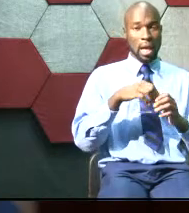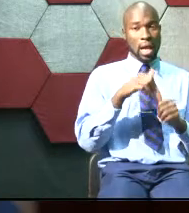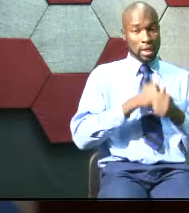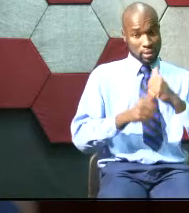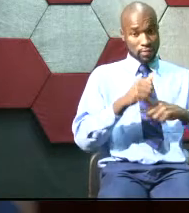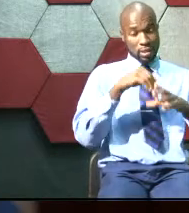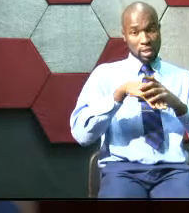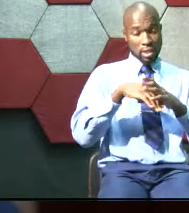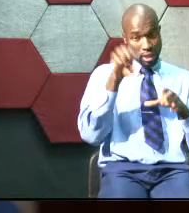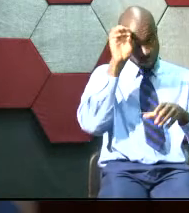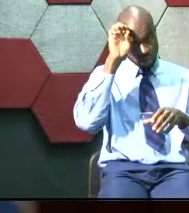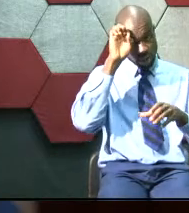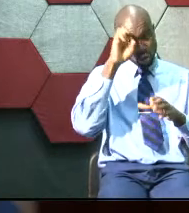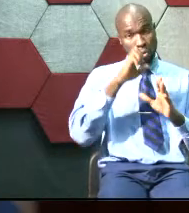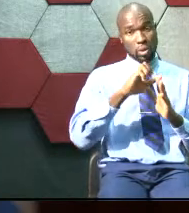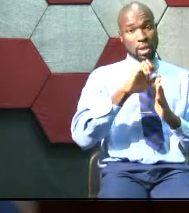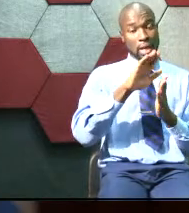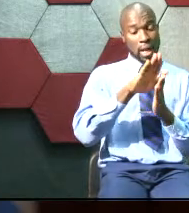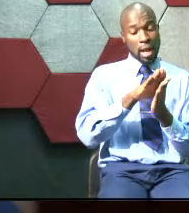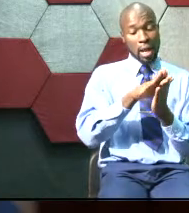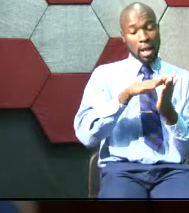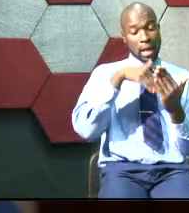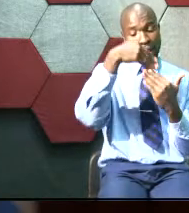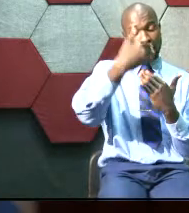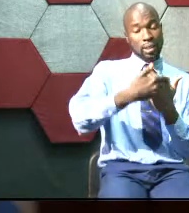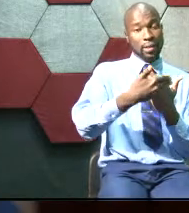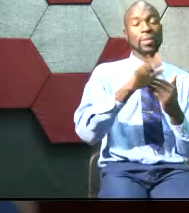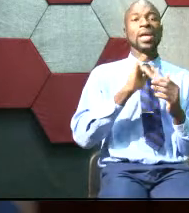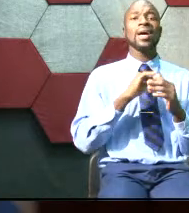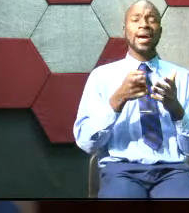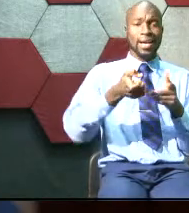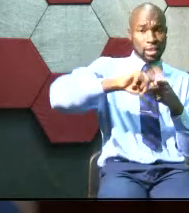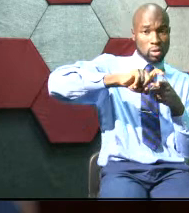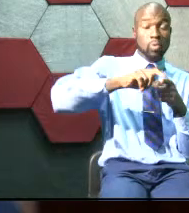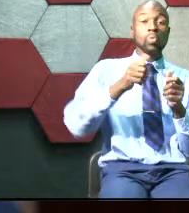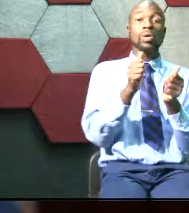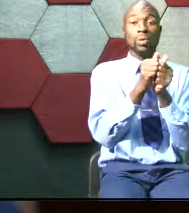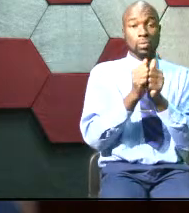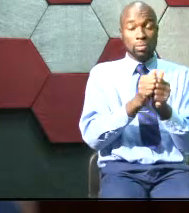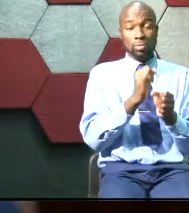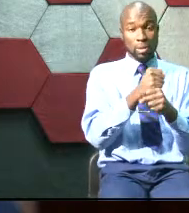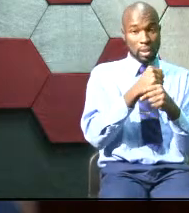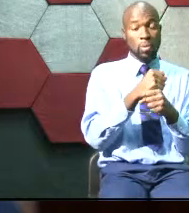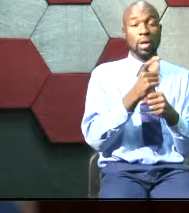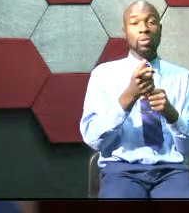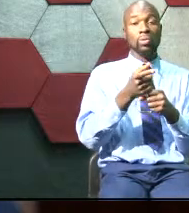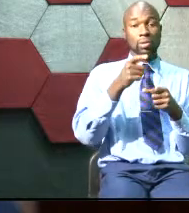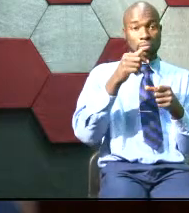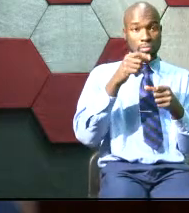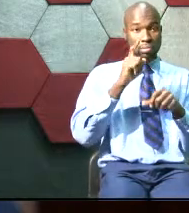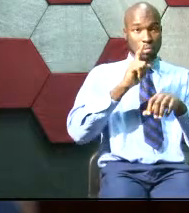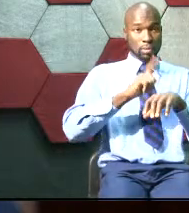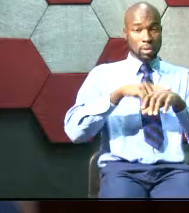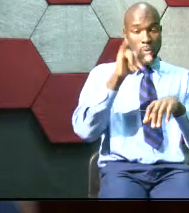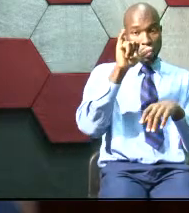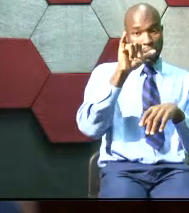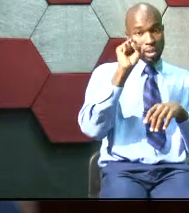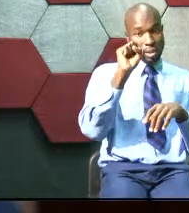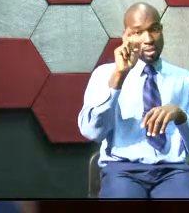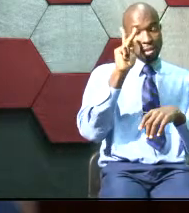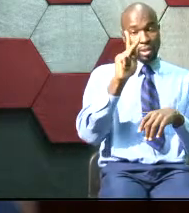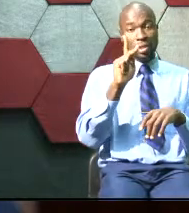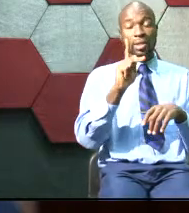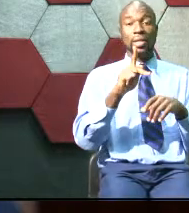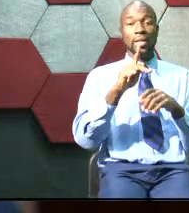calendar. Additionally, we worked closely with YSK during the pilot of their Leave No